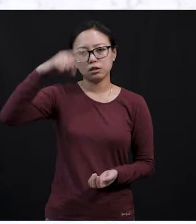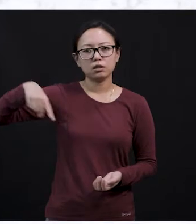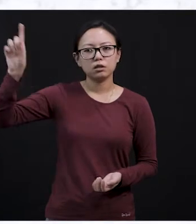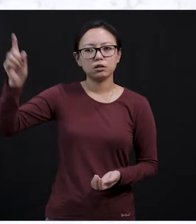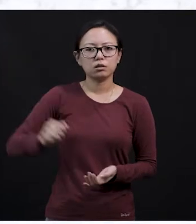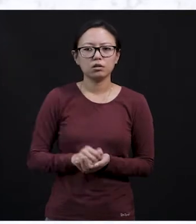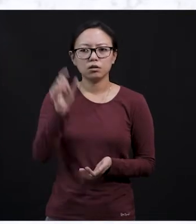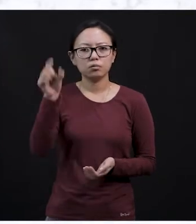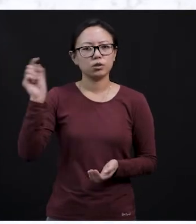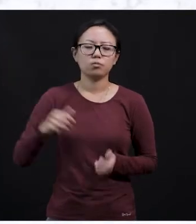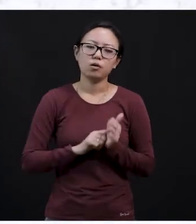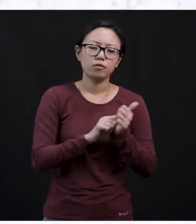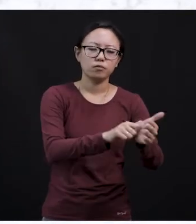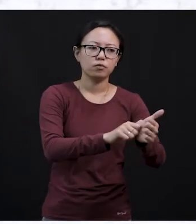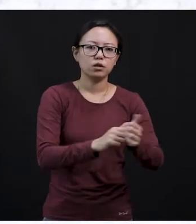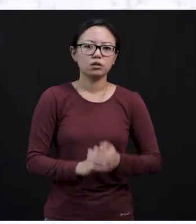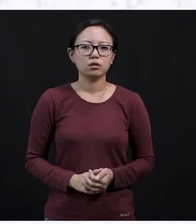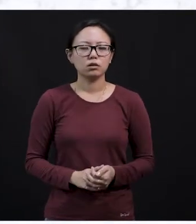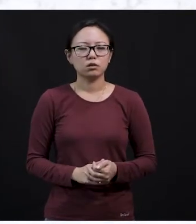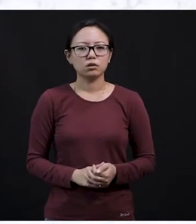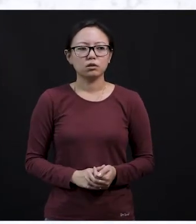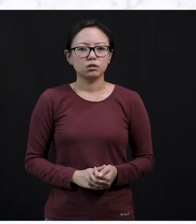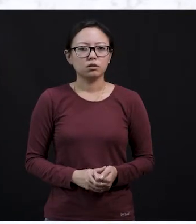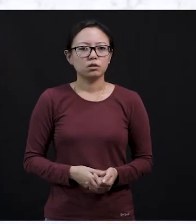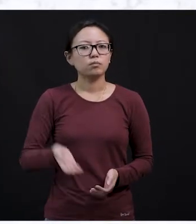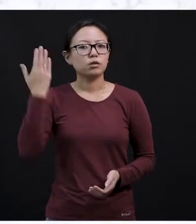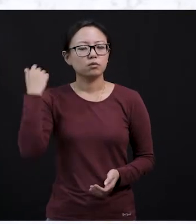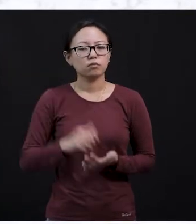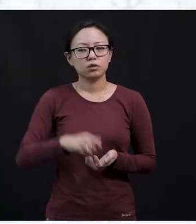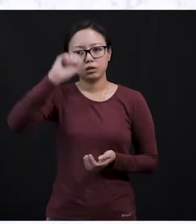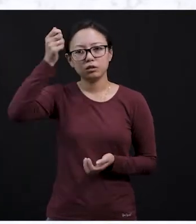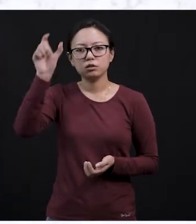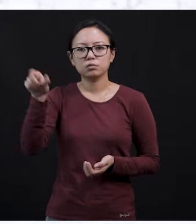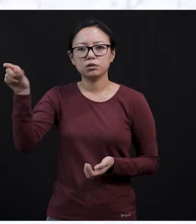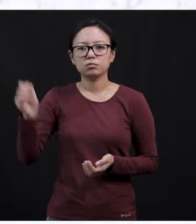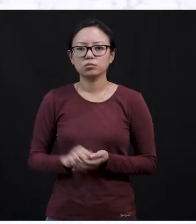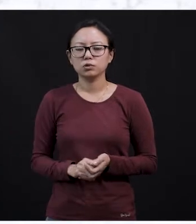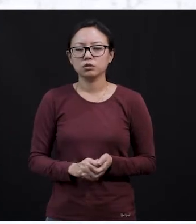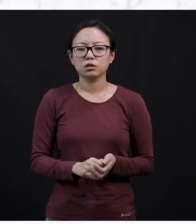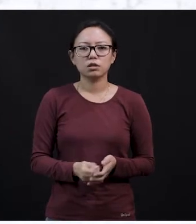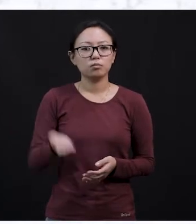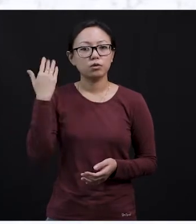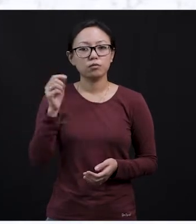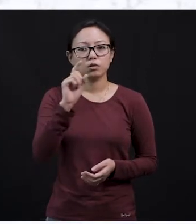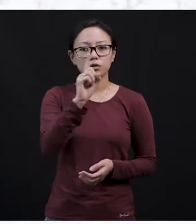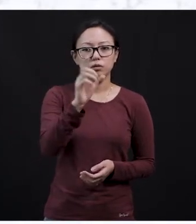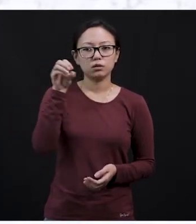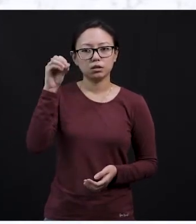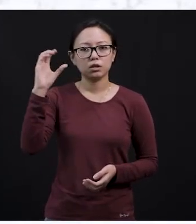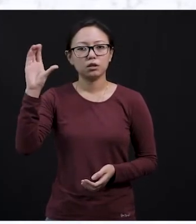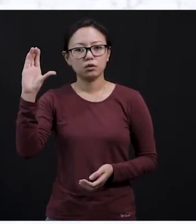of domination means, and that is what the Britishers before 1947 were doing. The